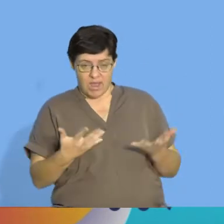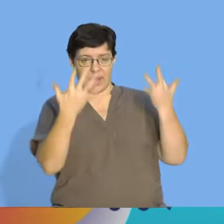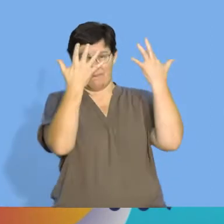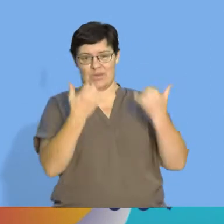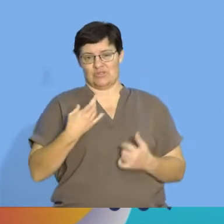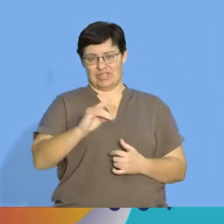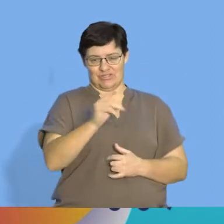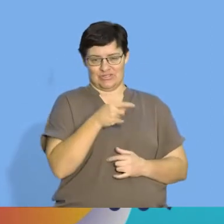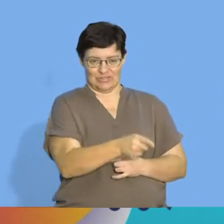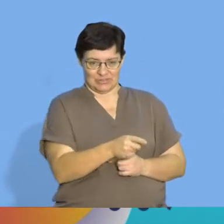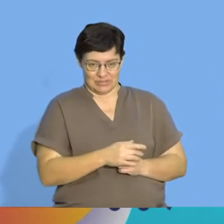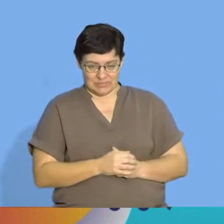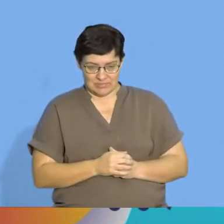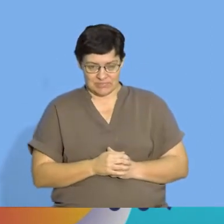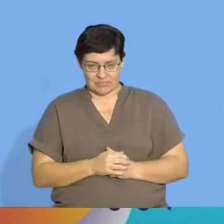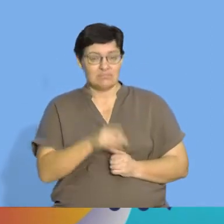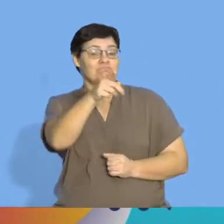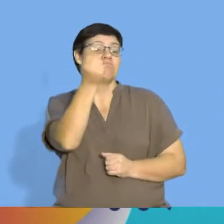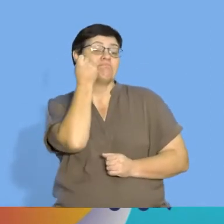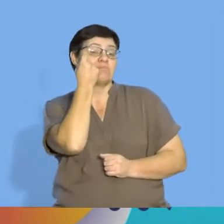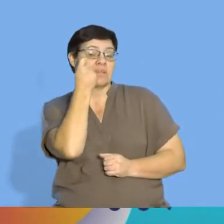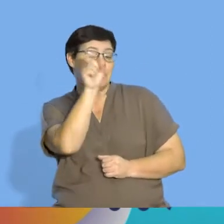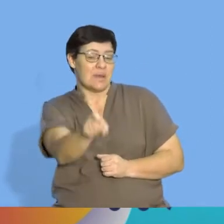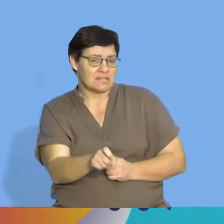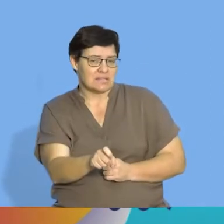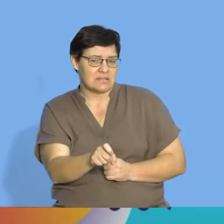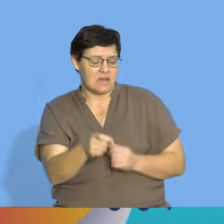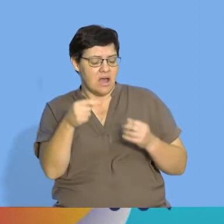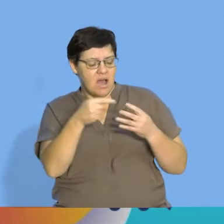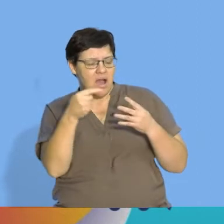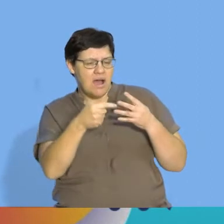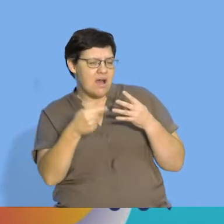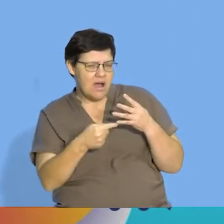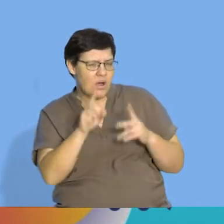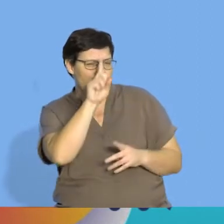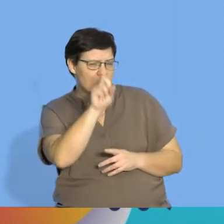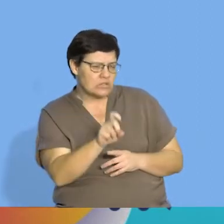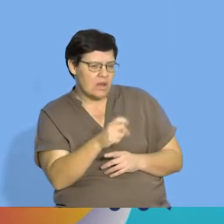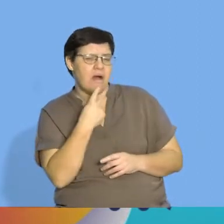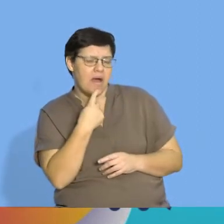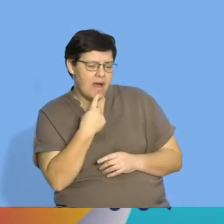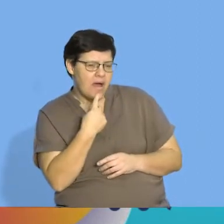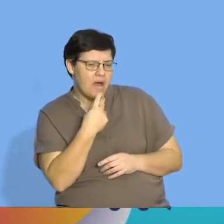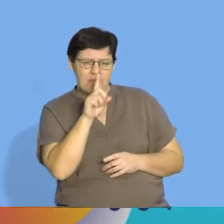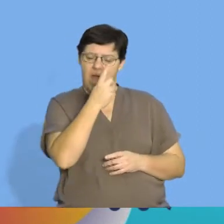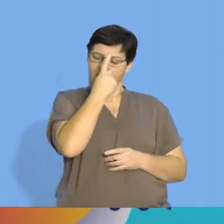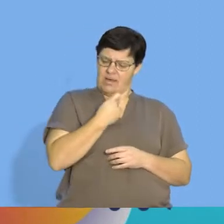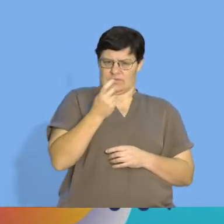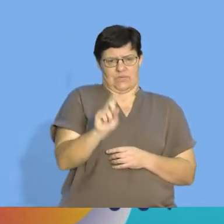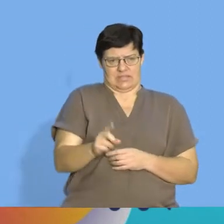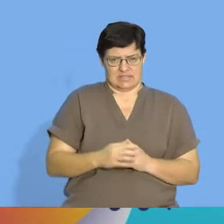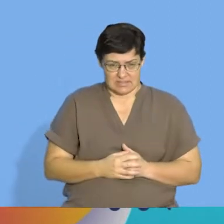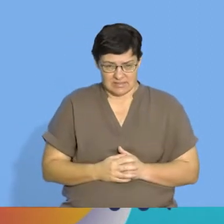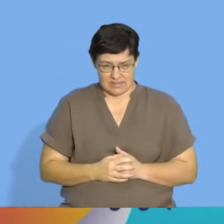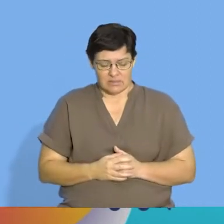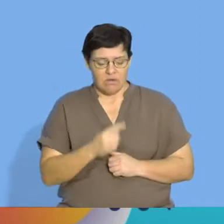budget. Okay, so it's important for you to understand that these theory types of questions, you need to understand what are they asking you for.